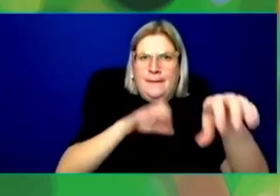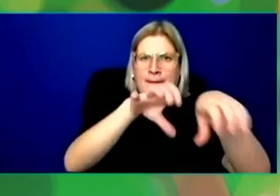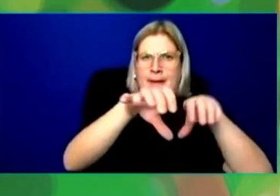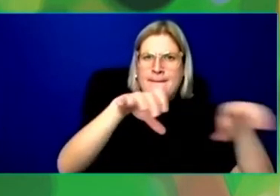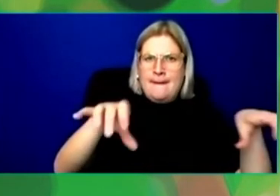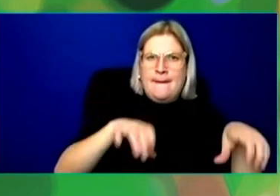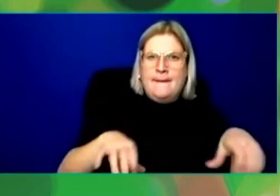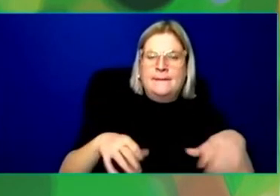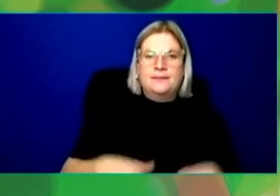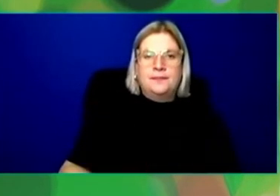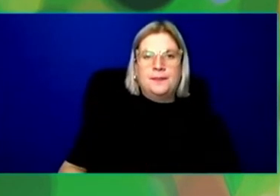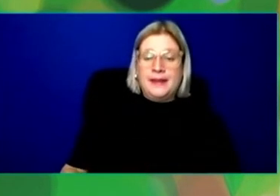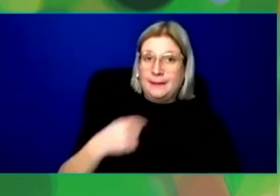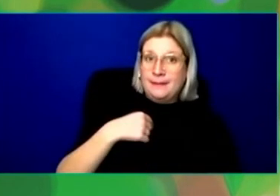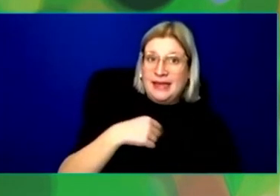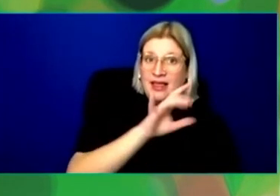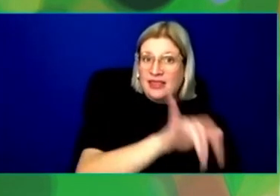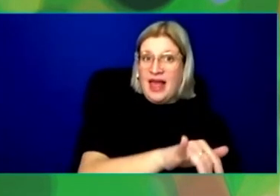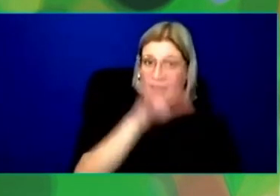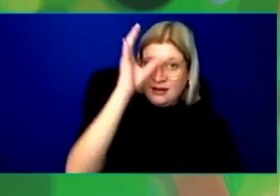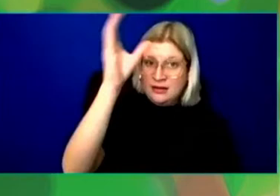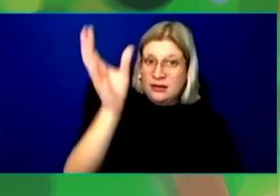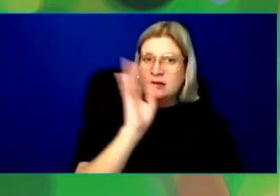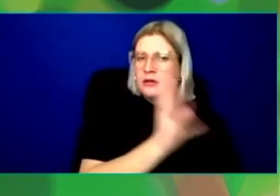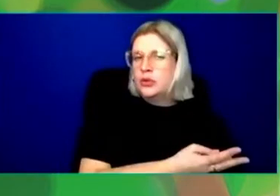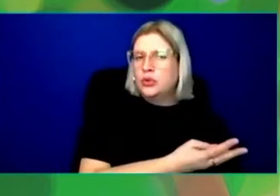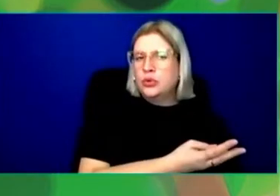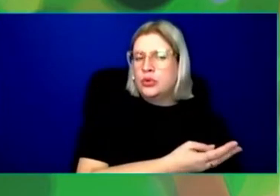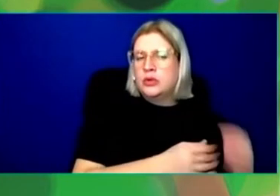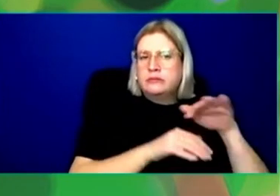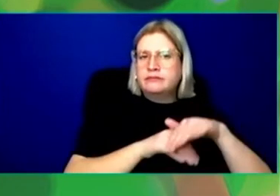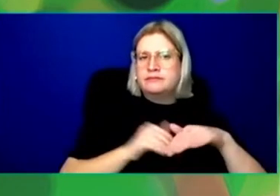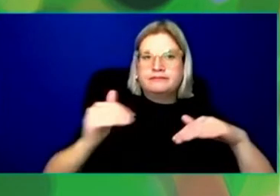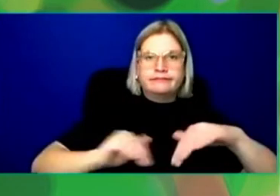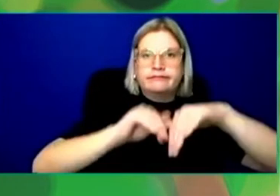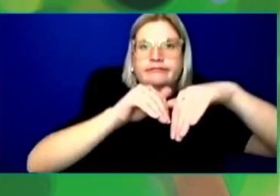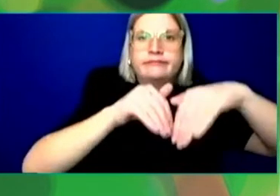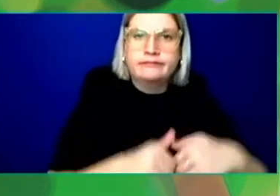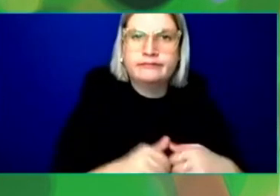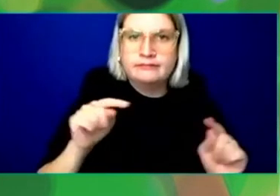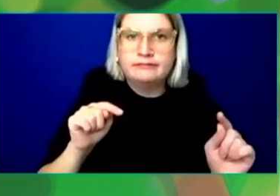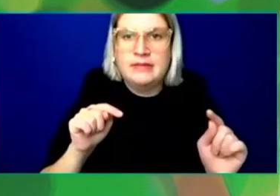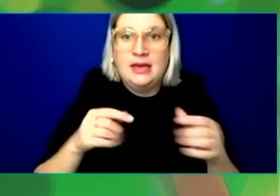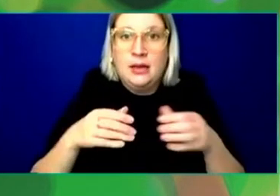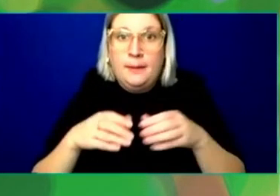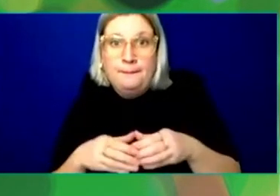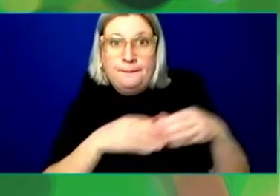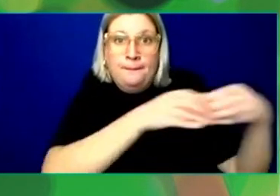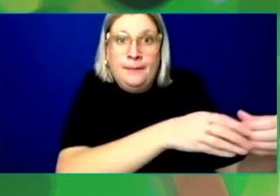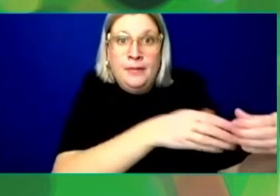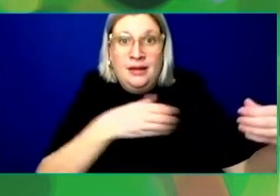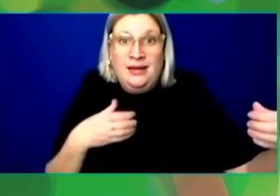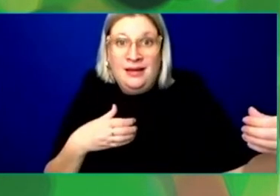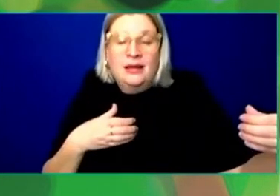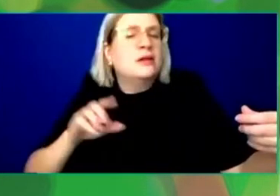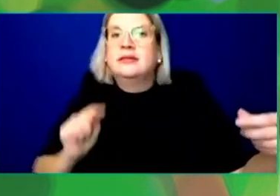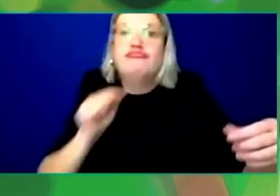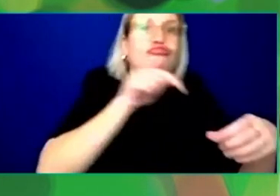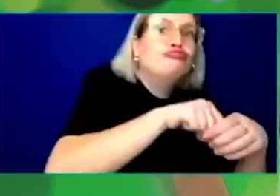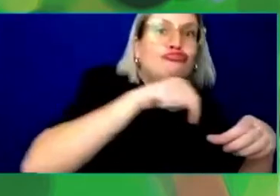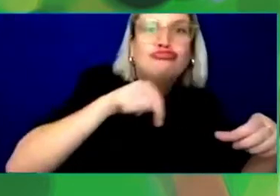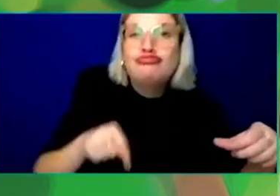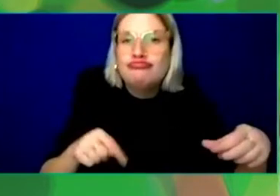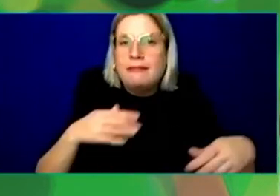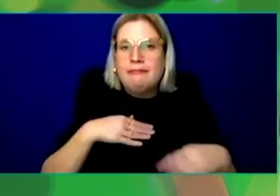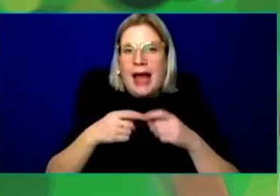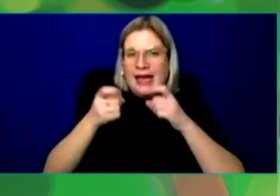know, me, I ignore that first of all. I say, okay, I intentionally jump across different ways. It drives my administrators crazy sometimes actually, but